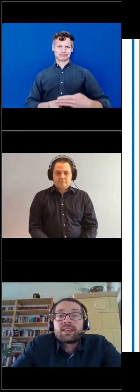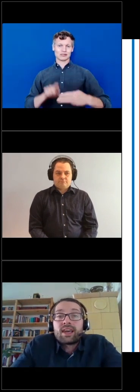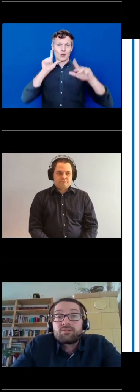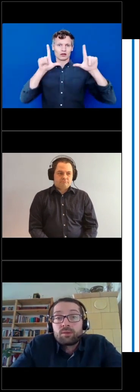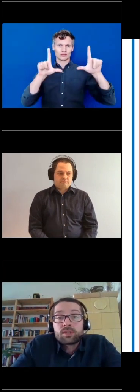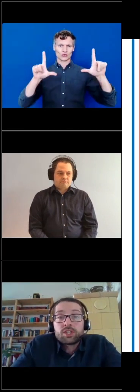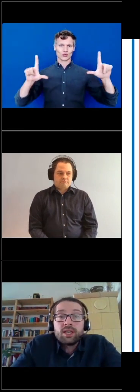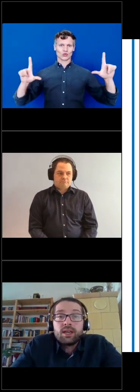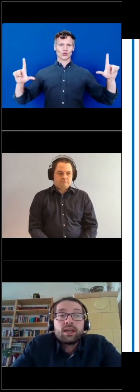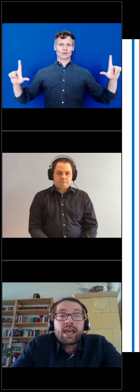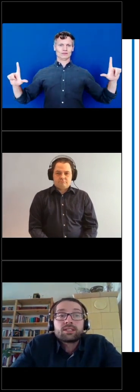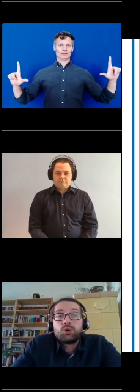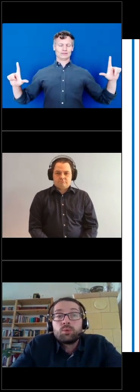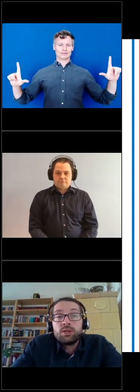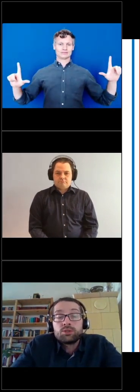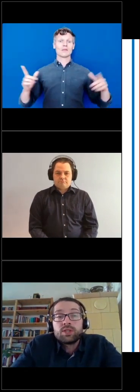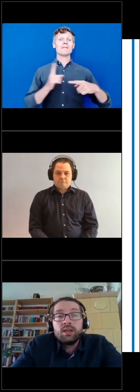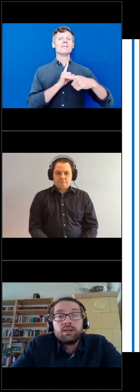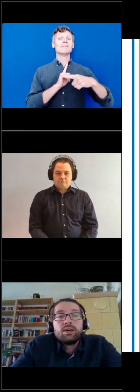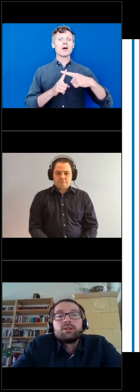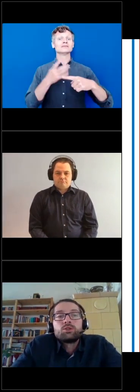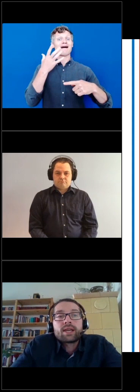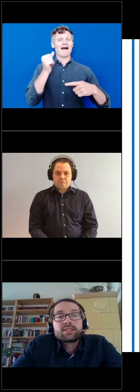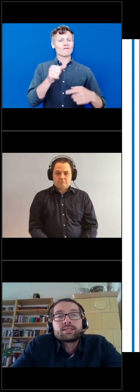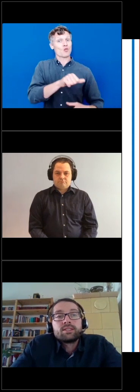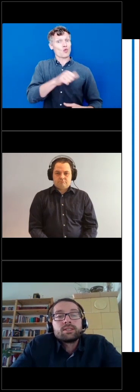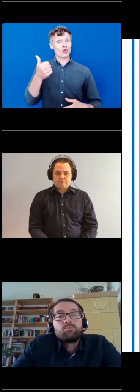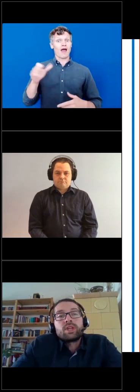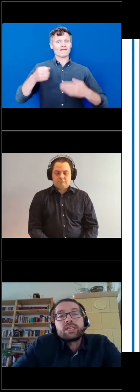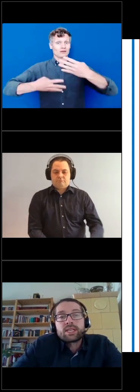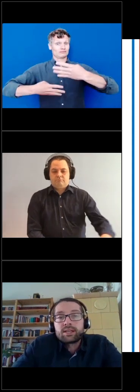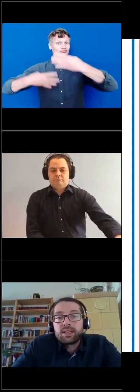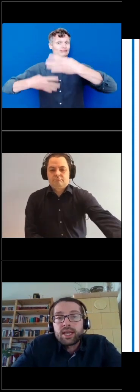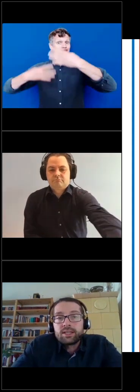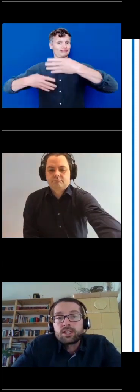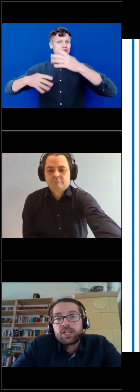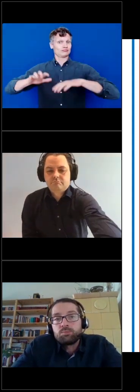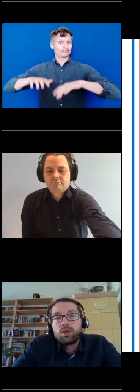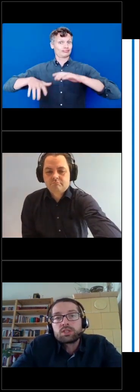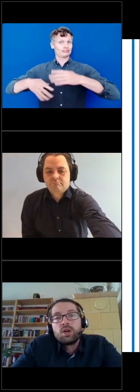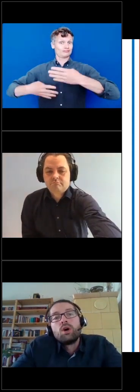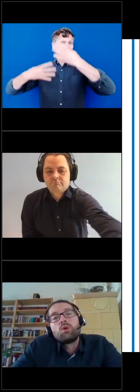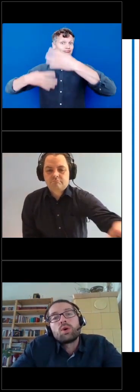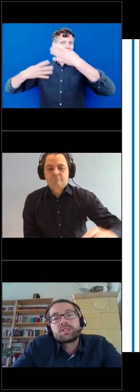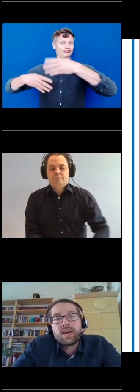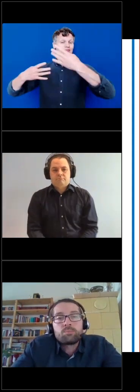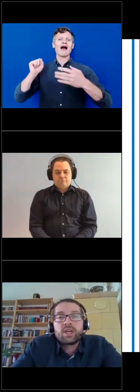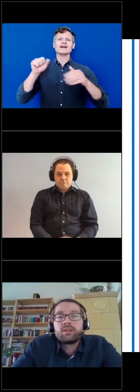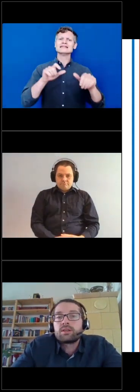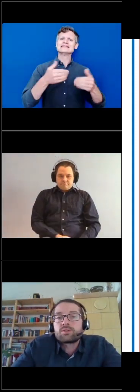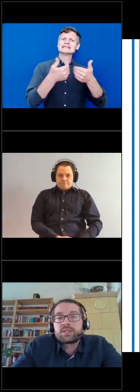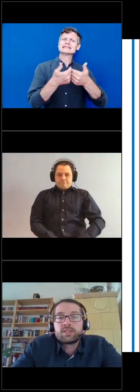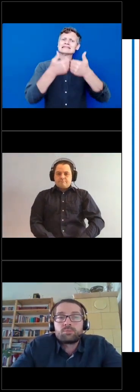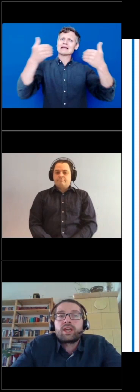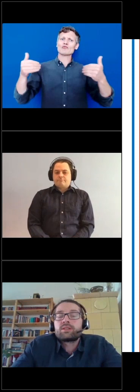we provide live captioning in an external window today. To access this, please click the link in the chat box or type